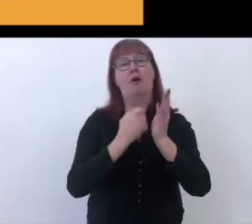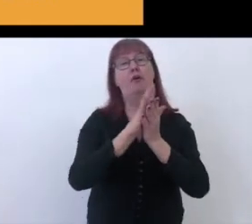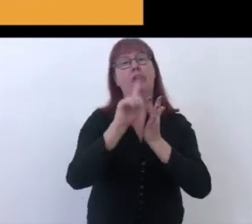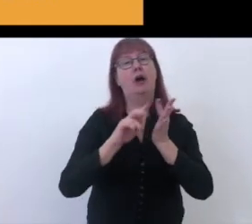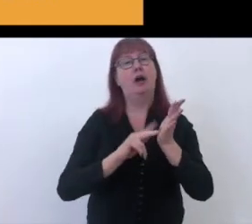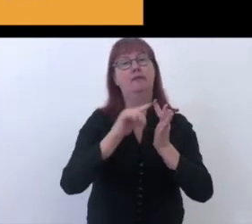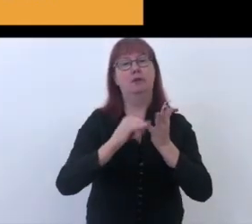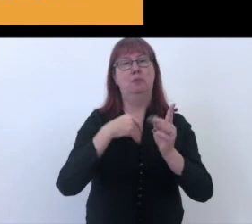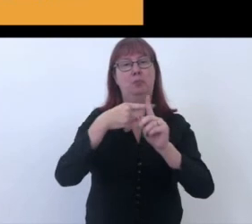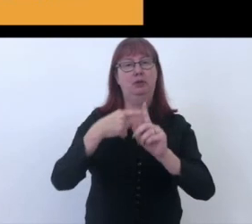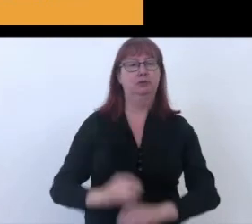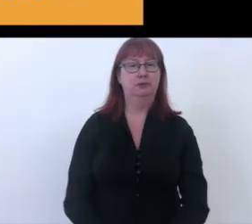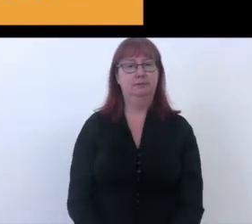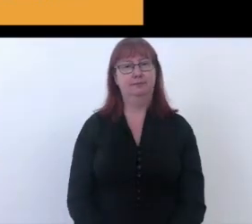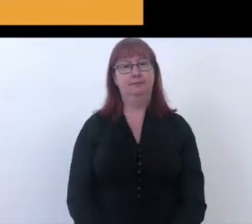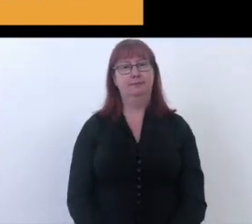Plus